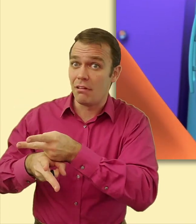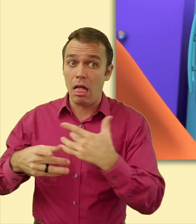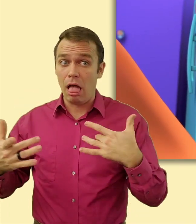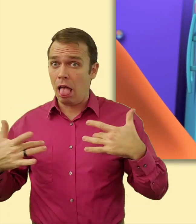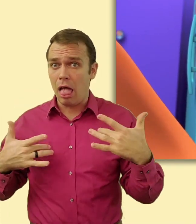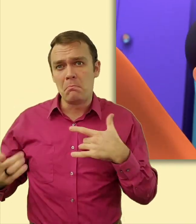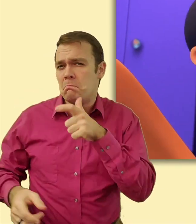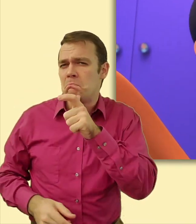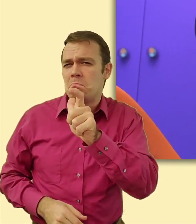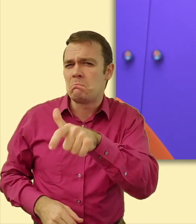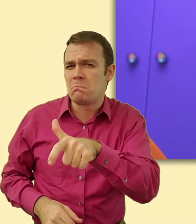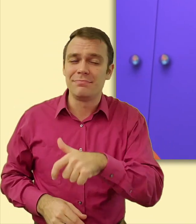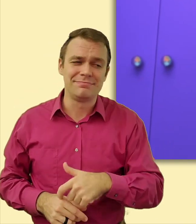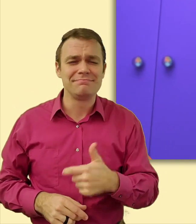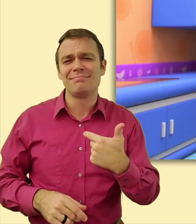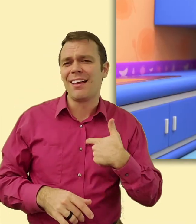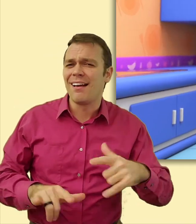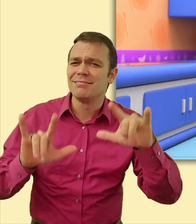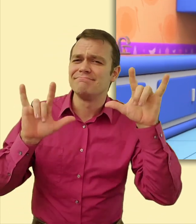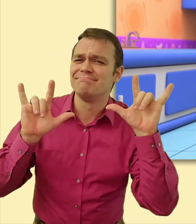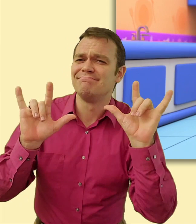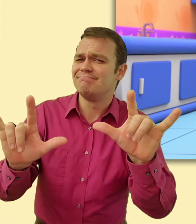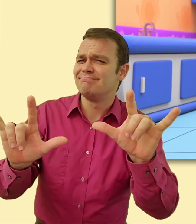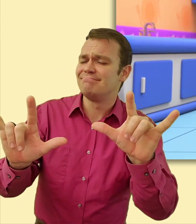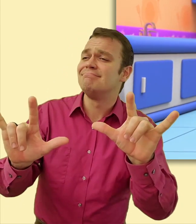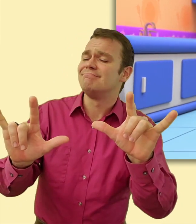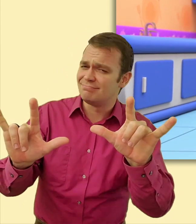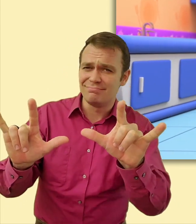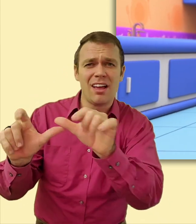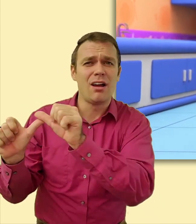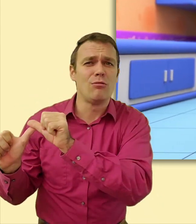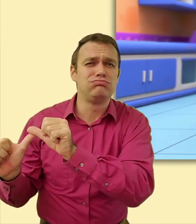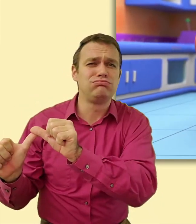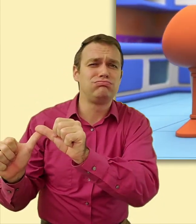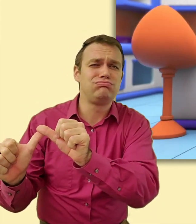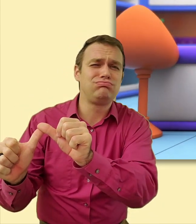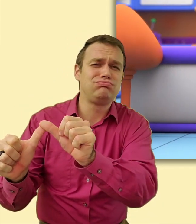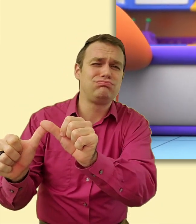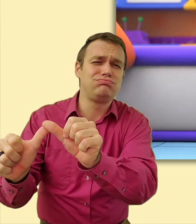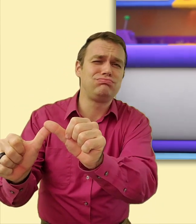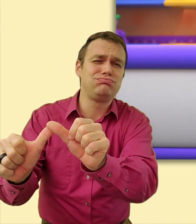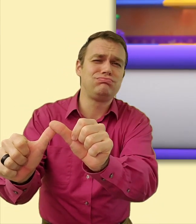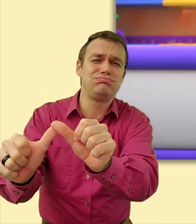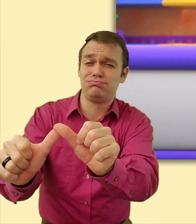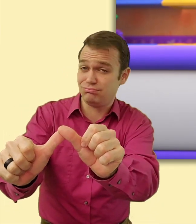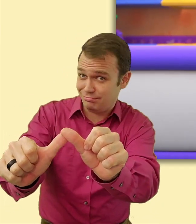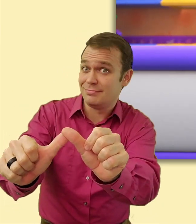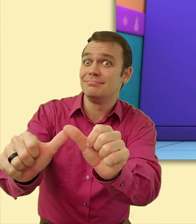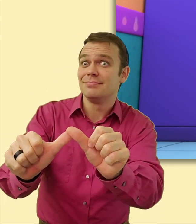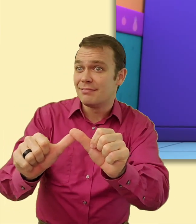no need for distress. I love you, this always will be